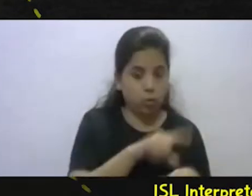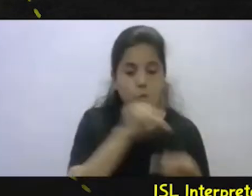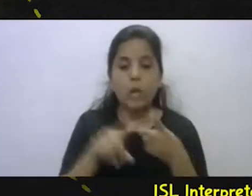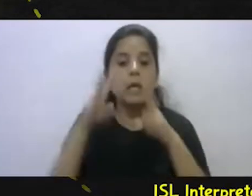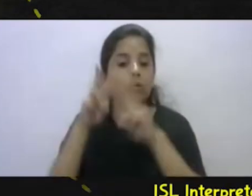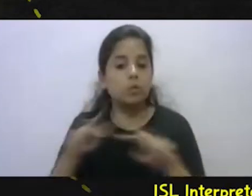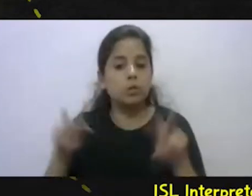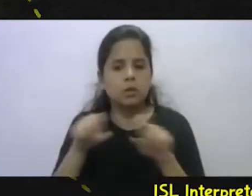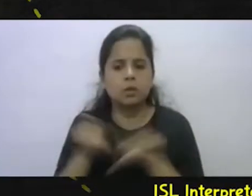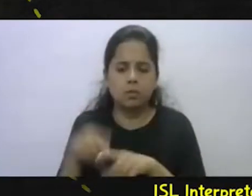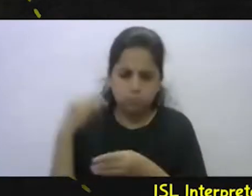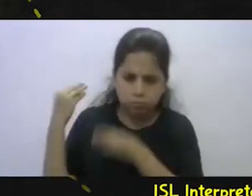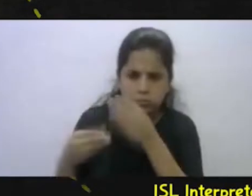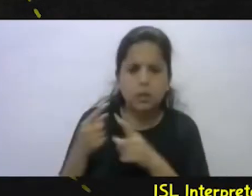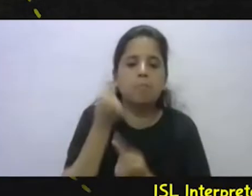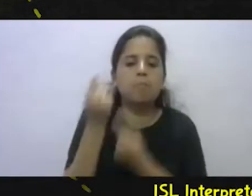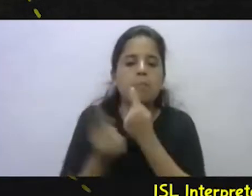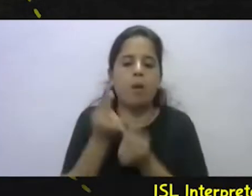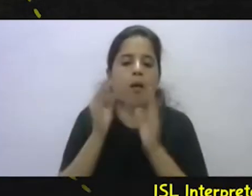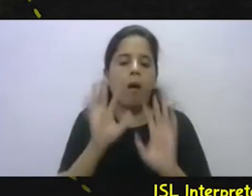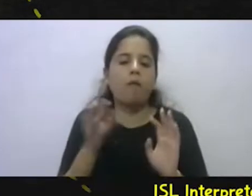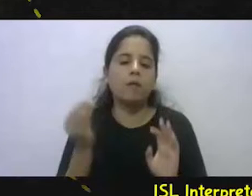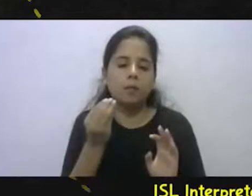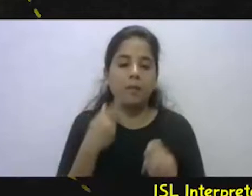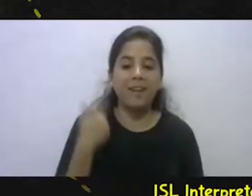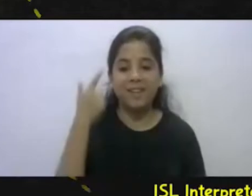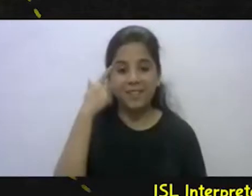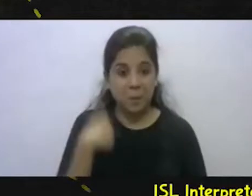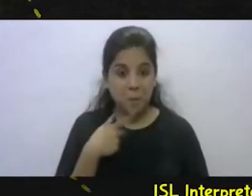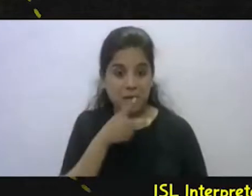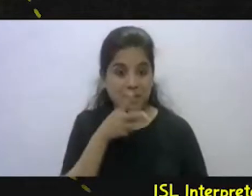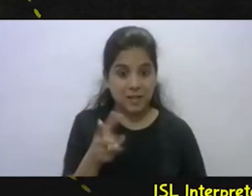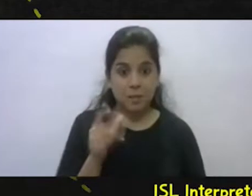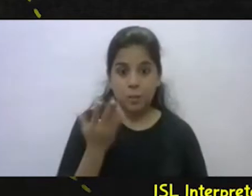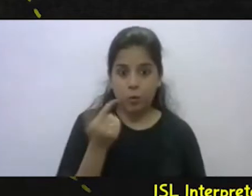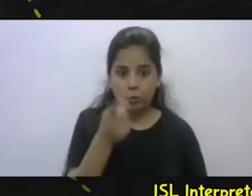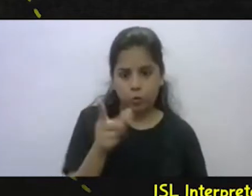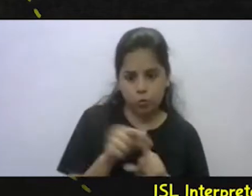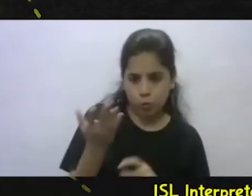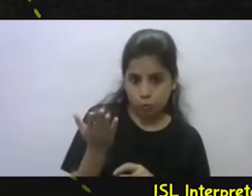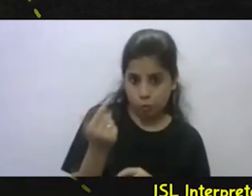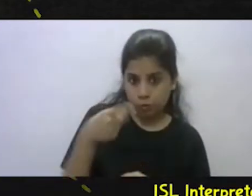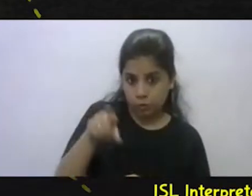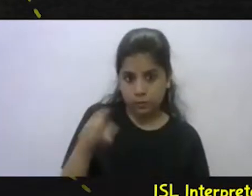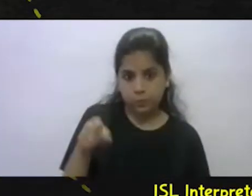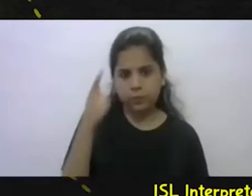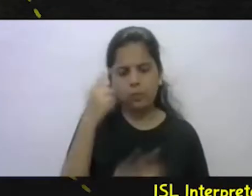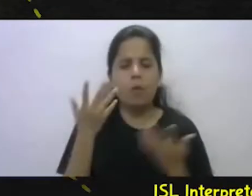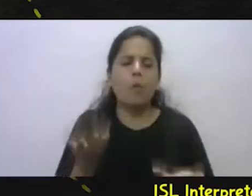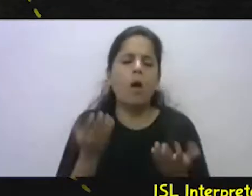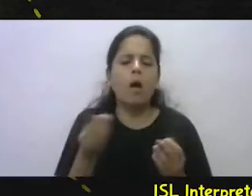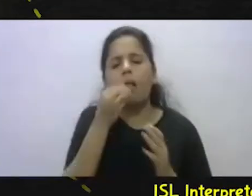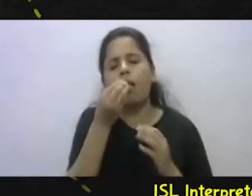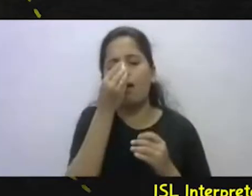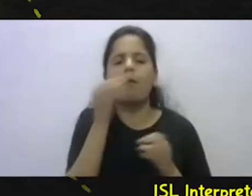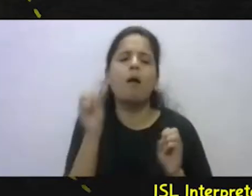is inherently political. So there is no way to say that you can do this in a light touch way and it will